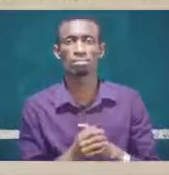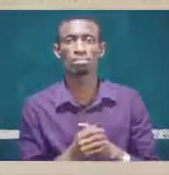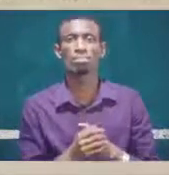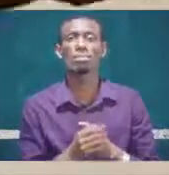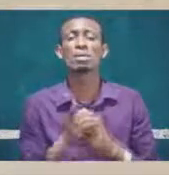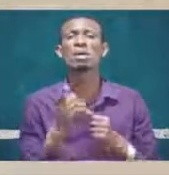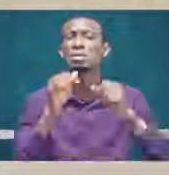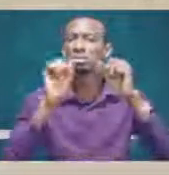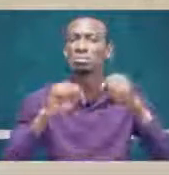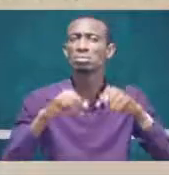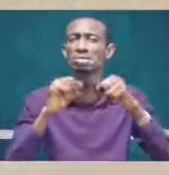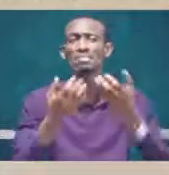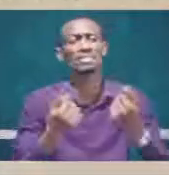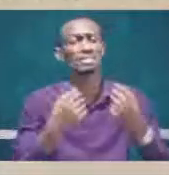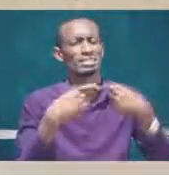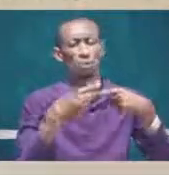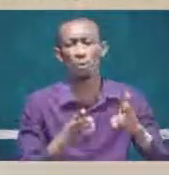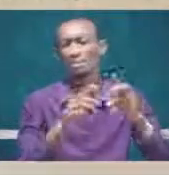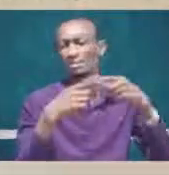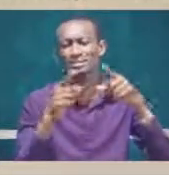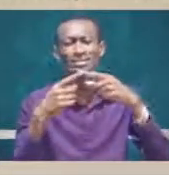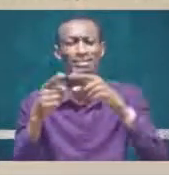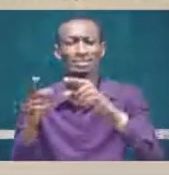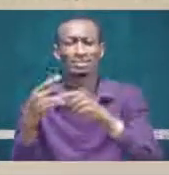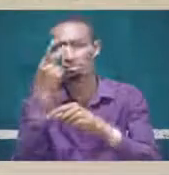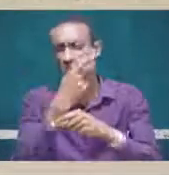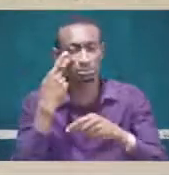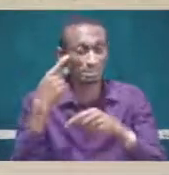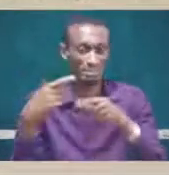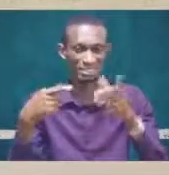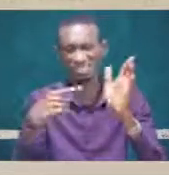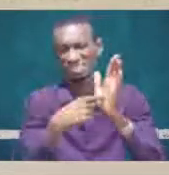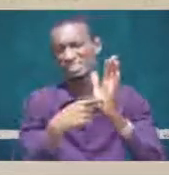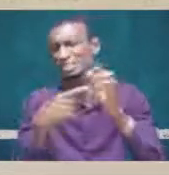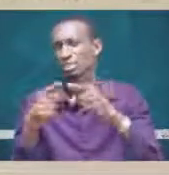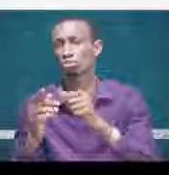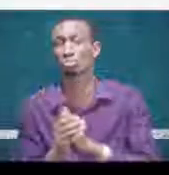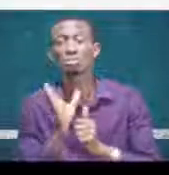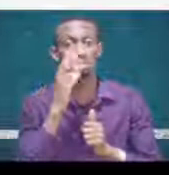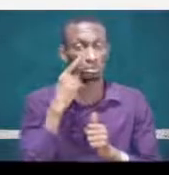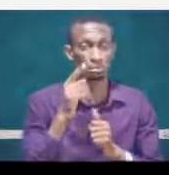This can have a variety of things we can look at as examples. So let's see how they switch.